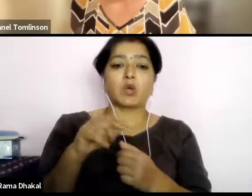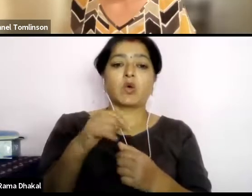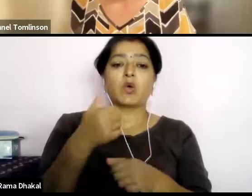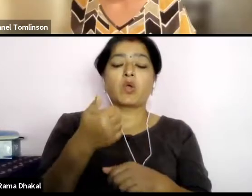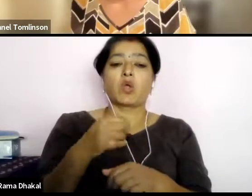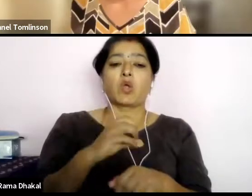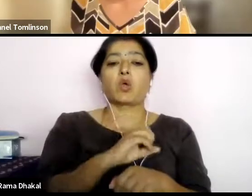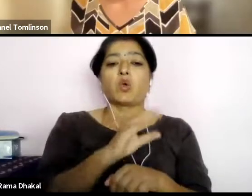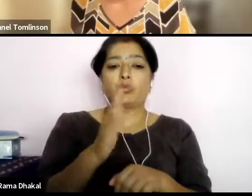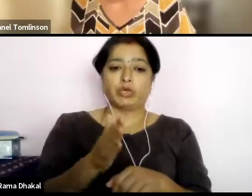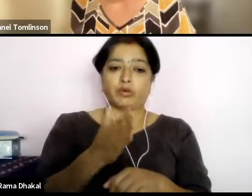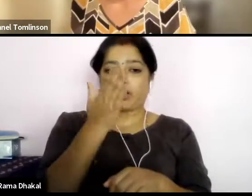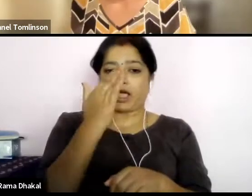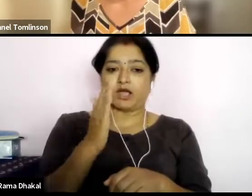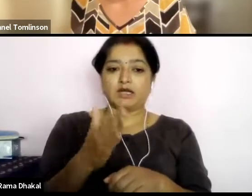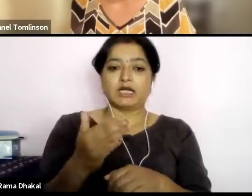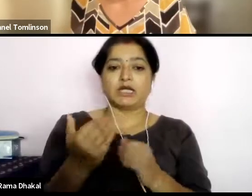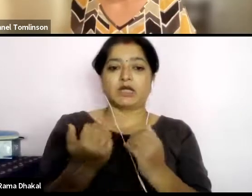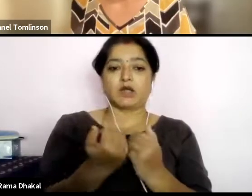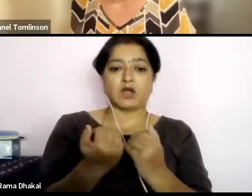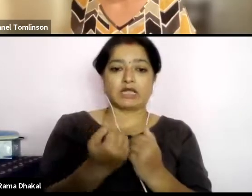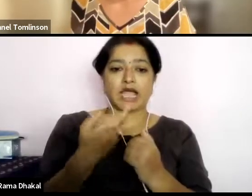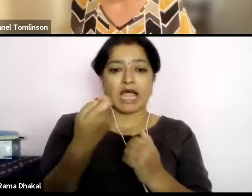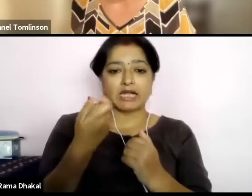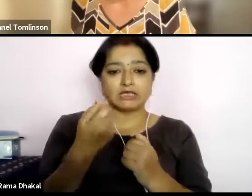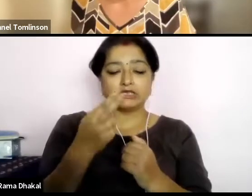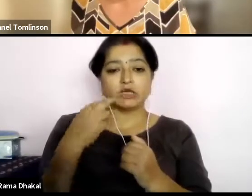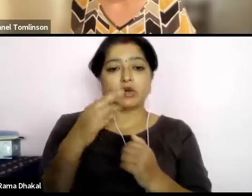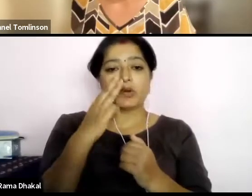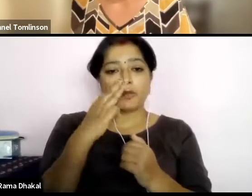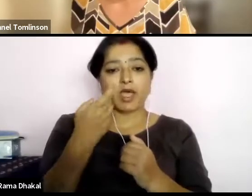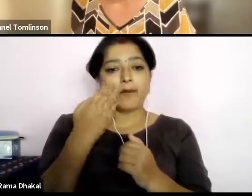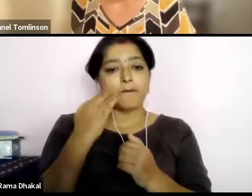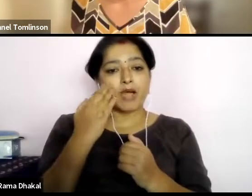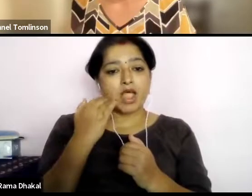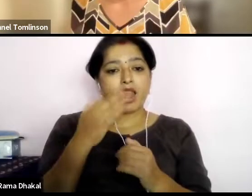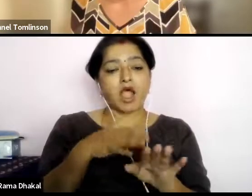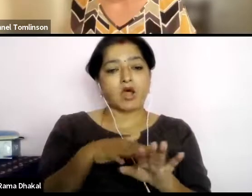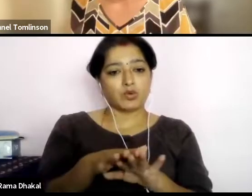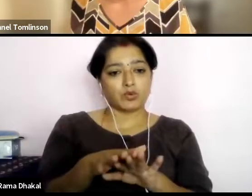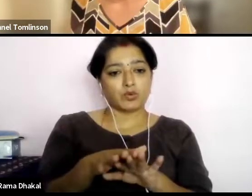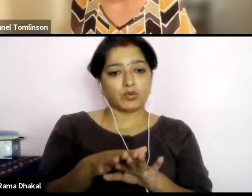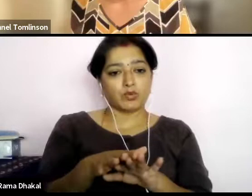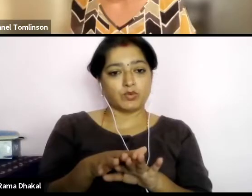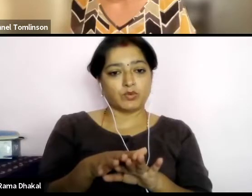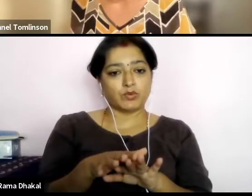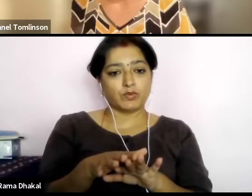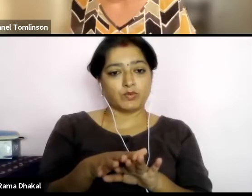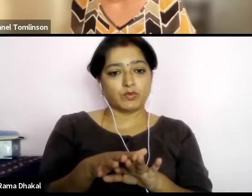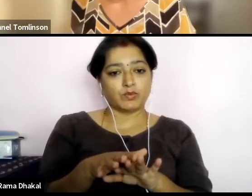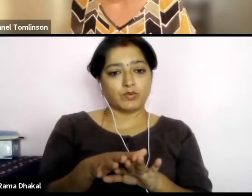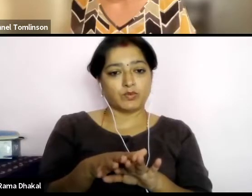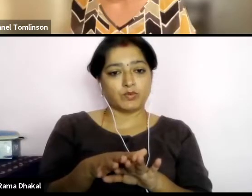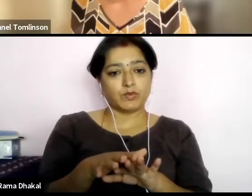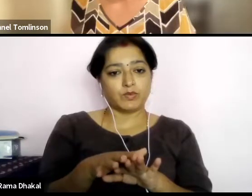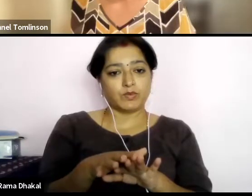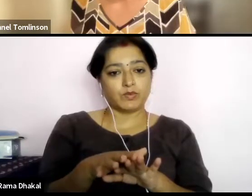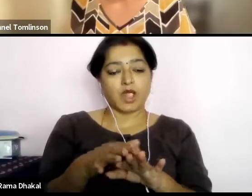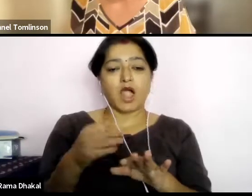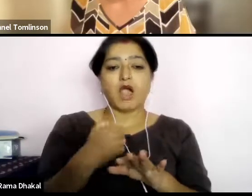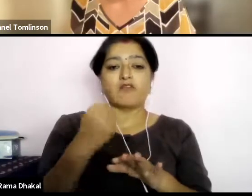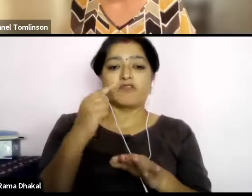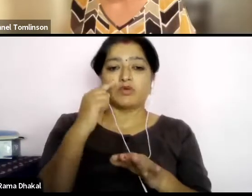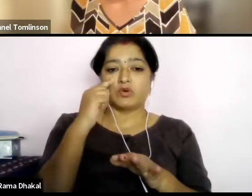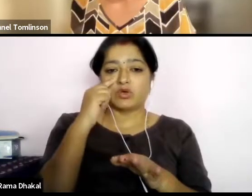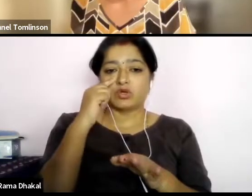Economically, women are not able to pay for classes for their children. So